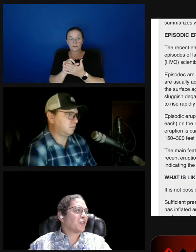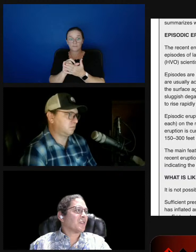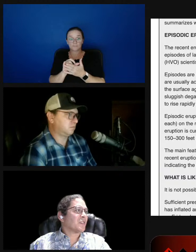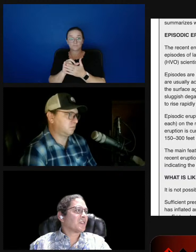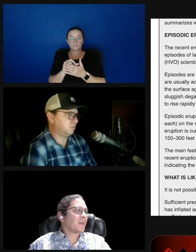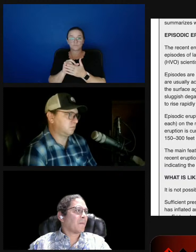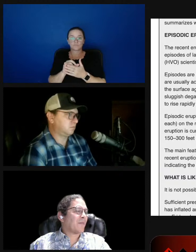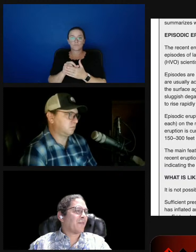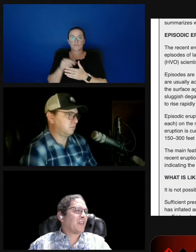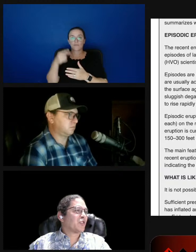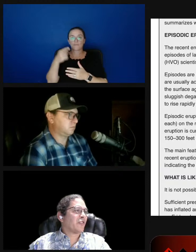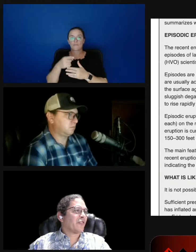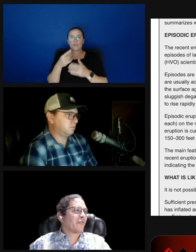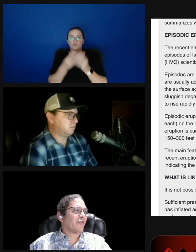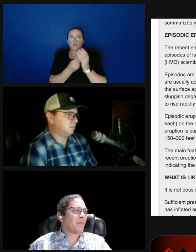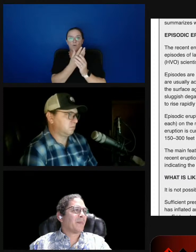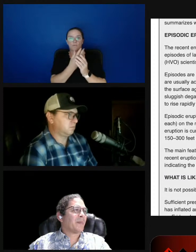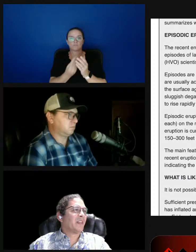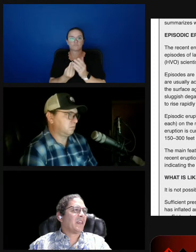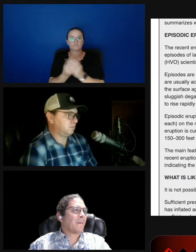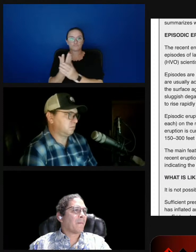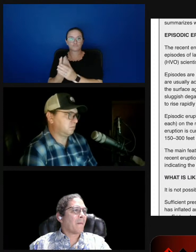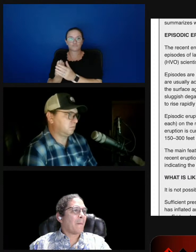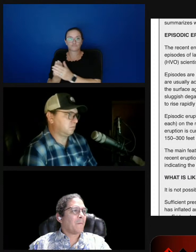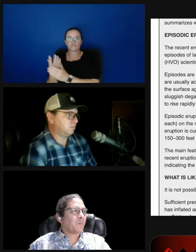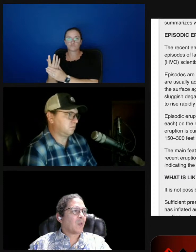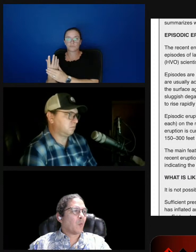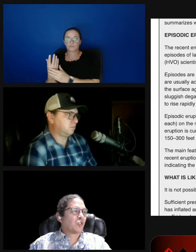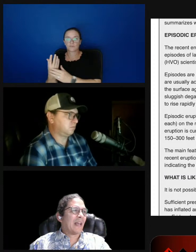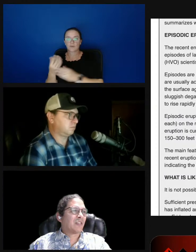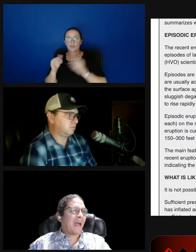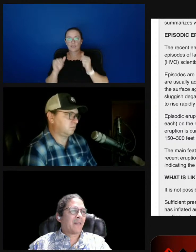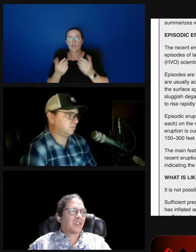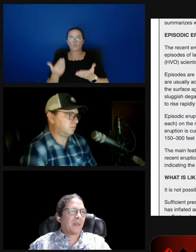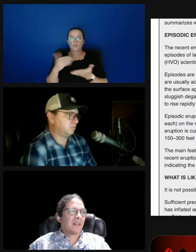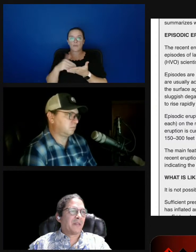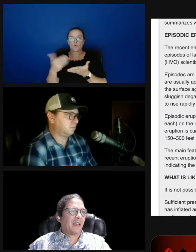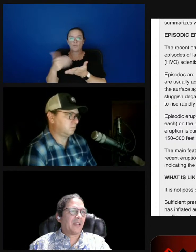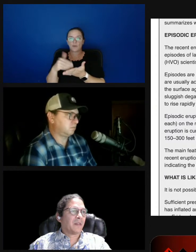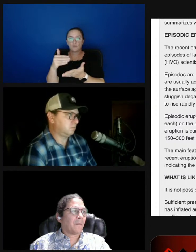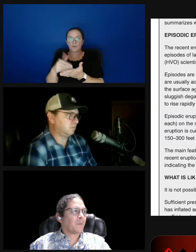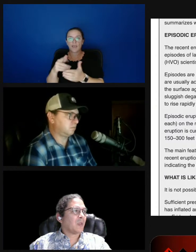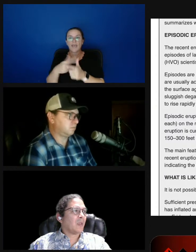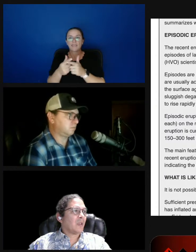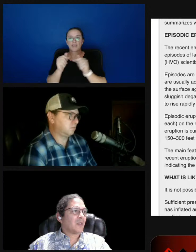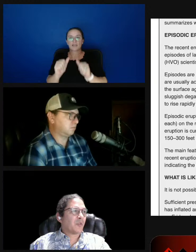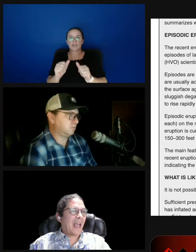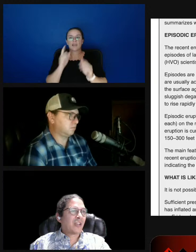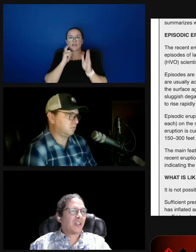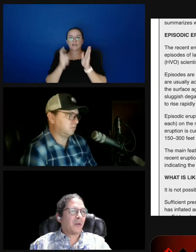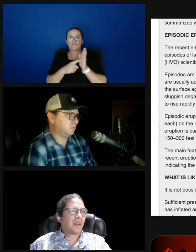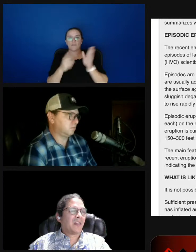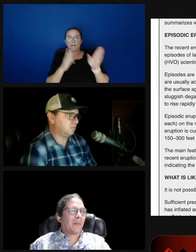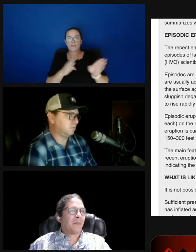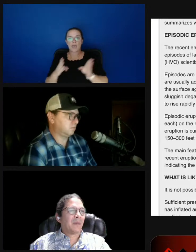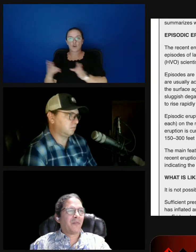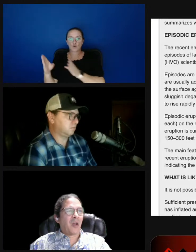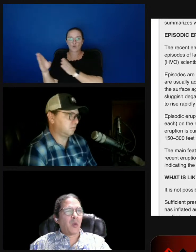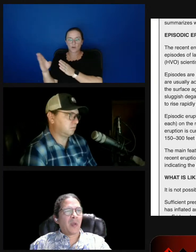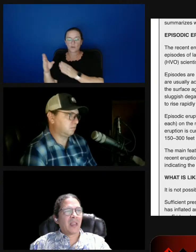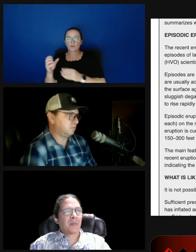episodic eruptions have a feature of repeatability, which allows patterns to be identified. So they actually noted